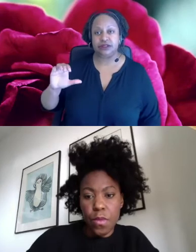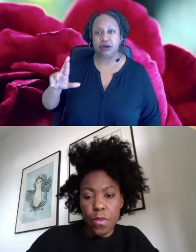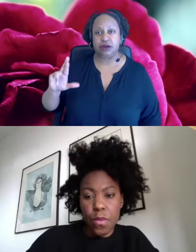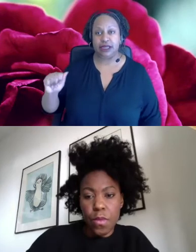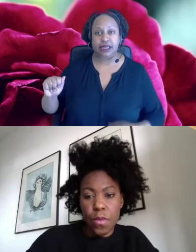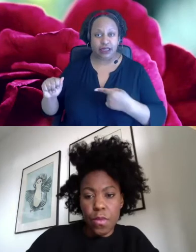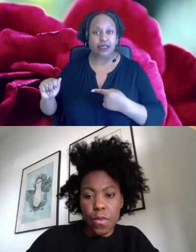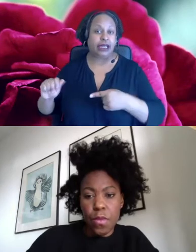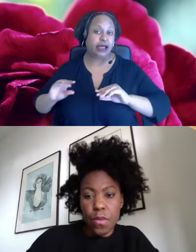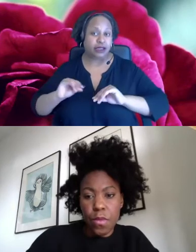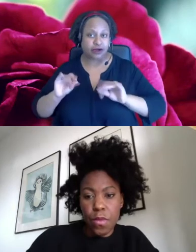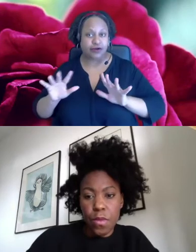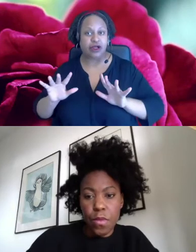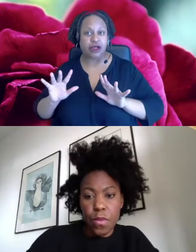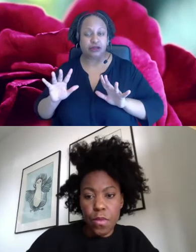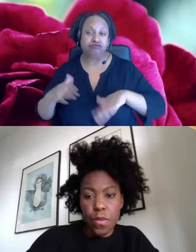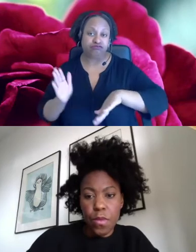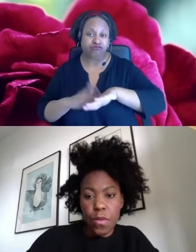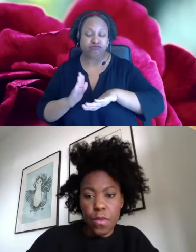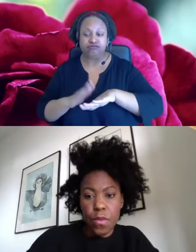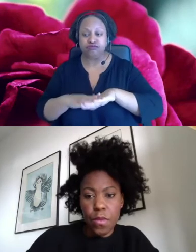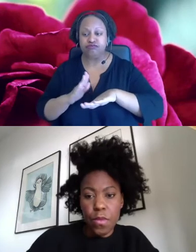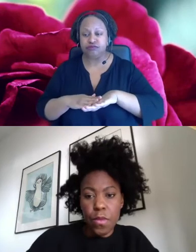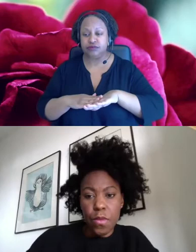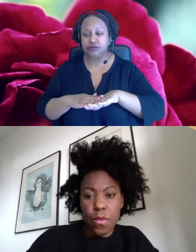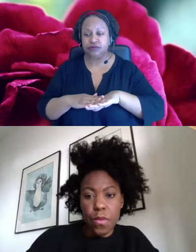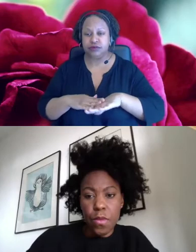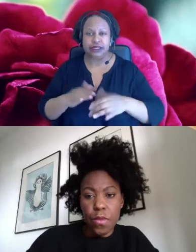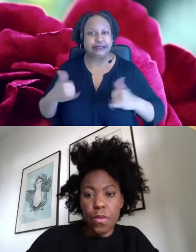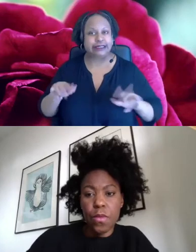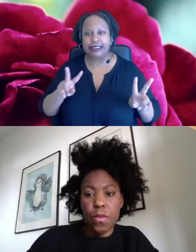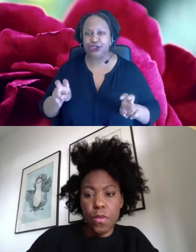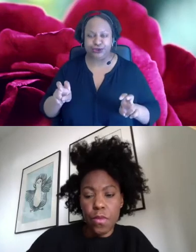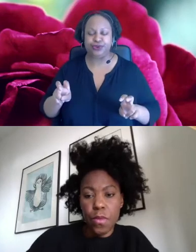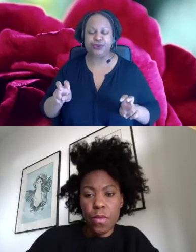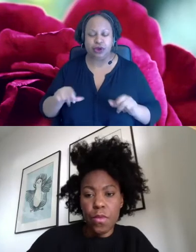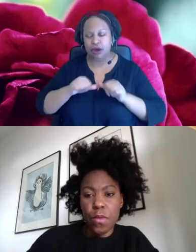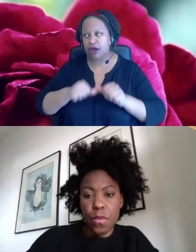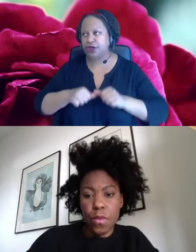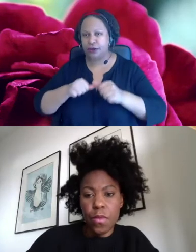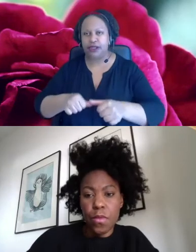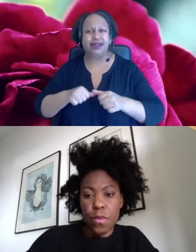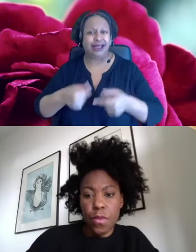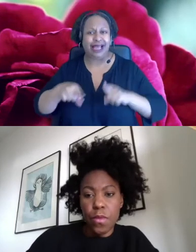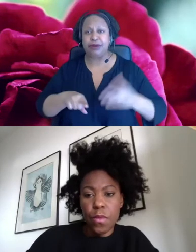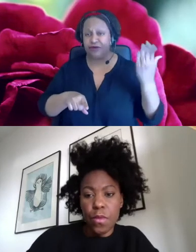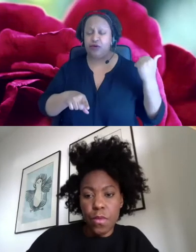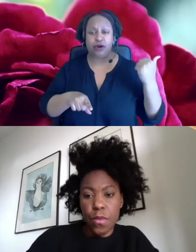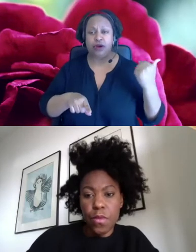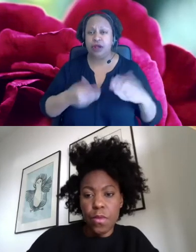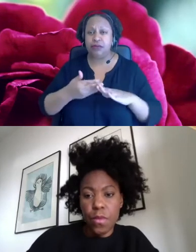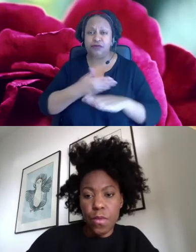some clarification, this is an issue ongoing. It has happened before all